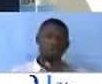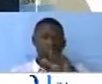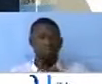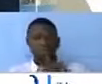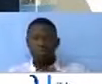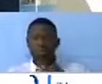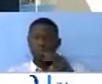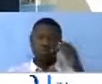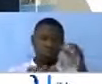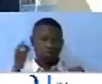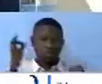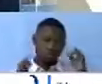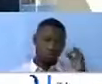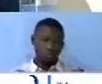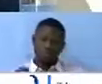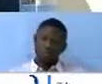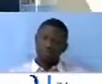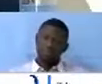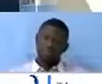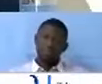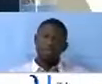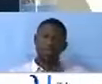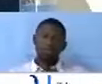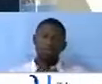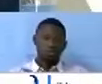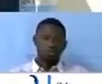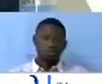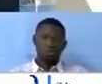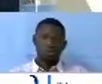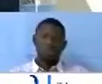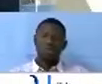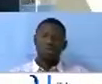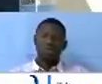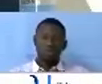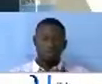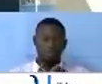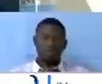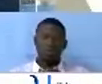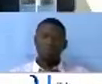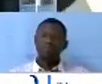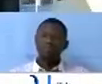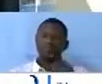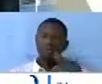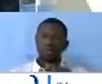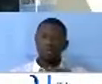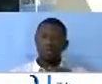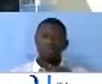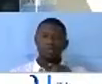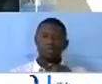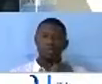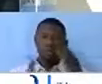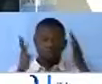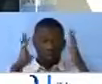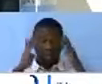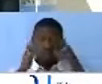len ci yeneen atté kay ñoo atté. That is also a function of the charge. When the charge is treason, they go